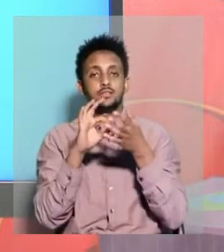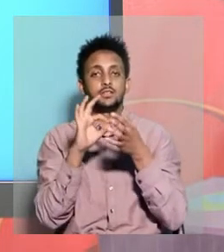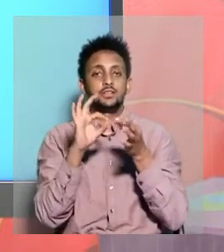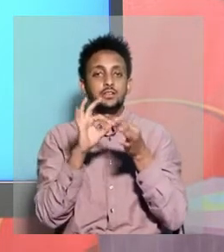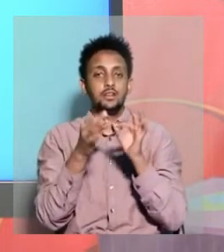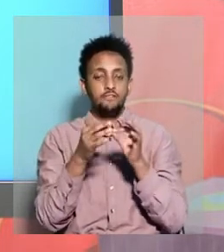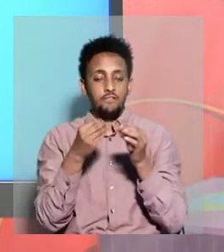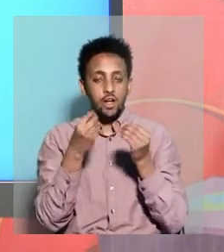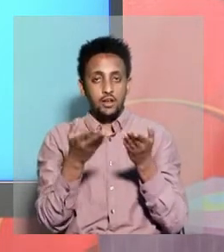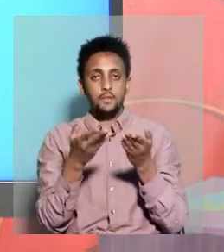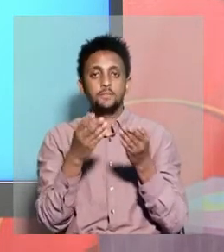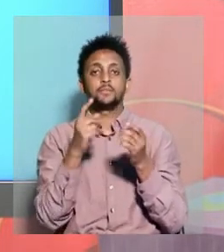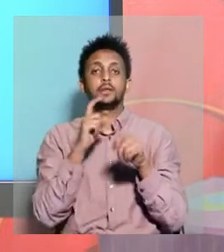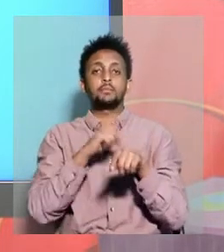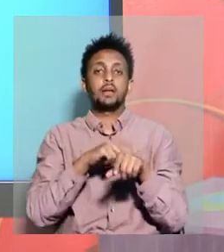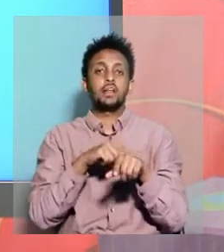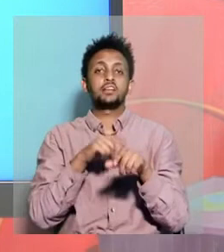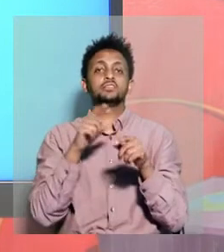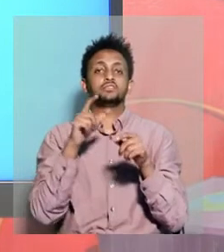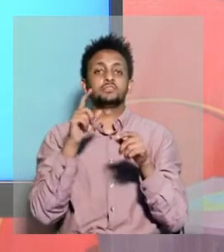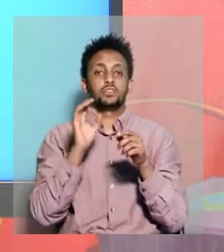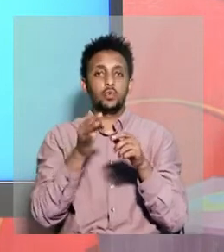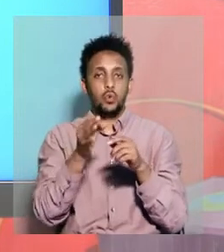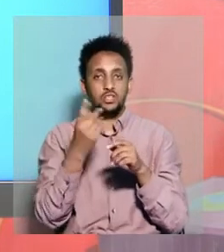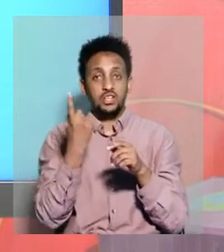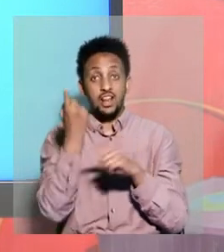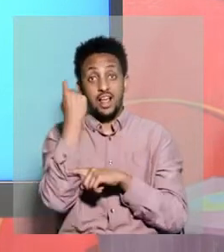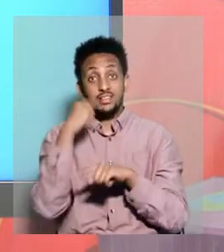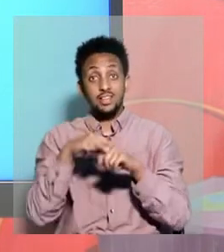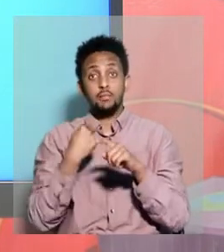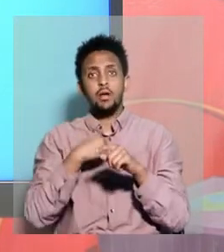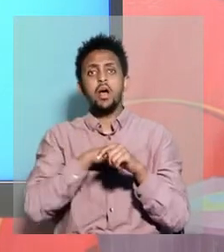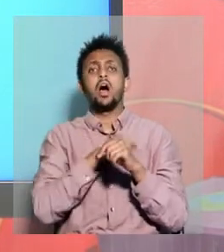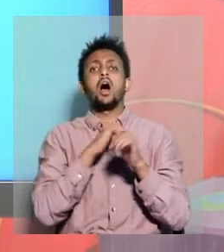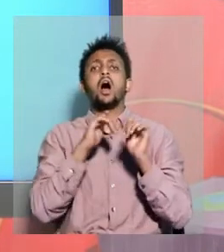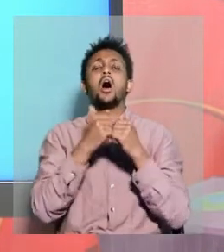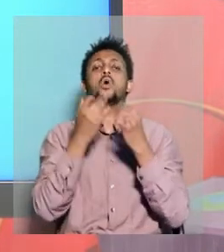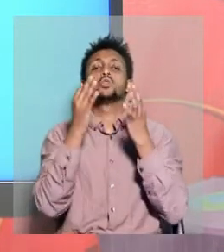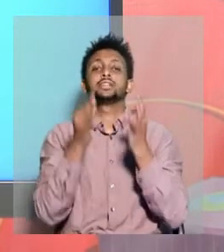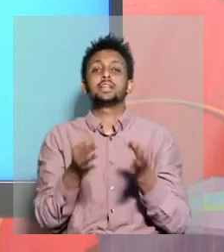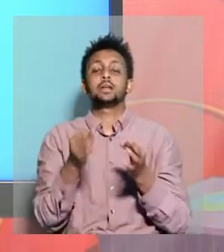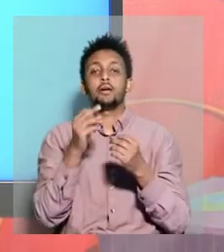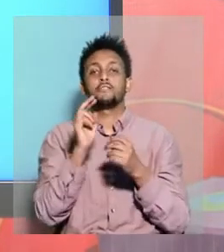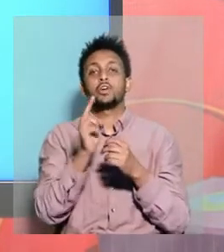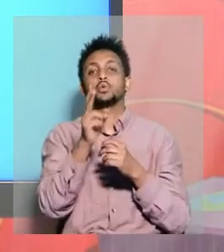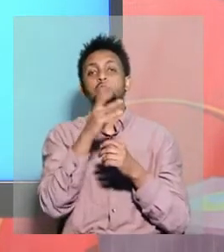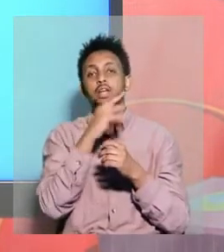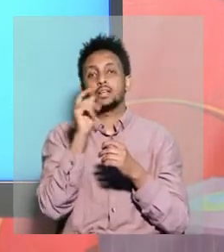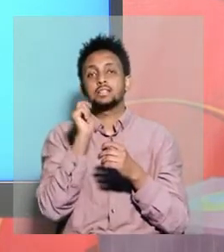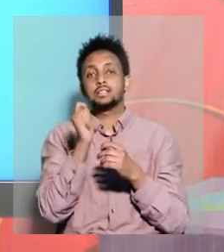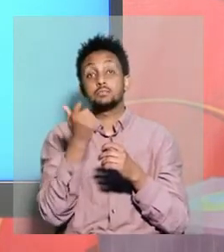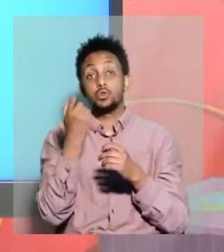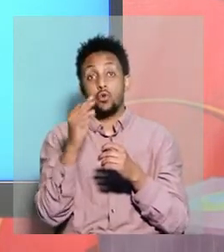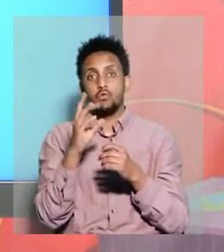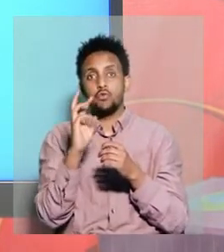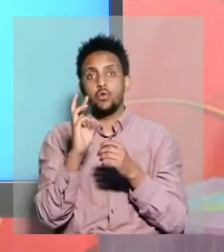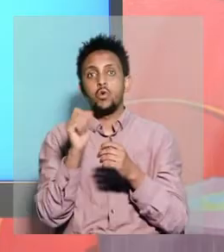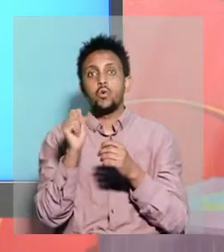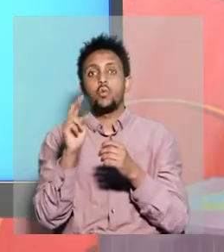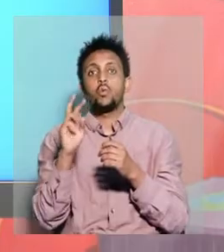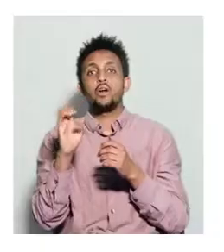defined period, frequency, and at last we have tried to see about how to determine the velocity or the speed of a